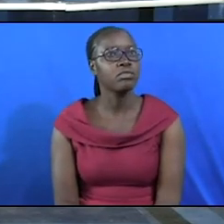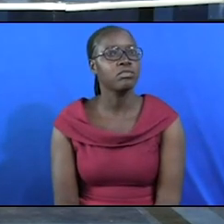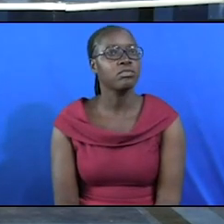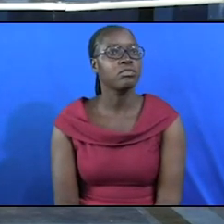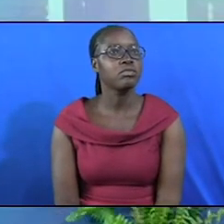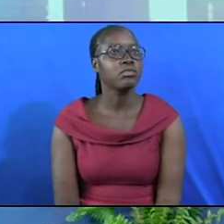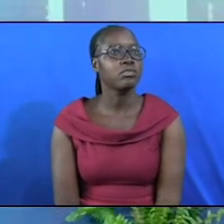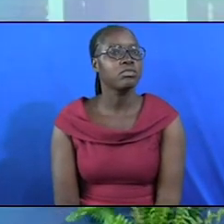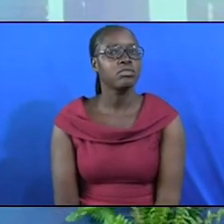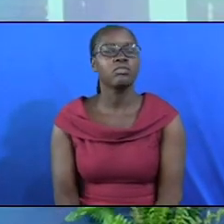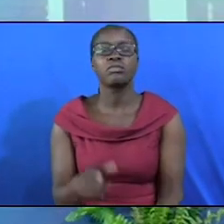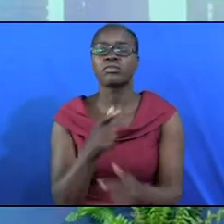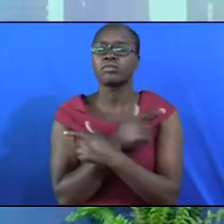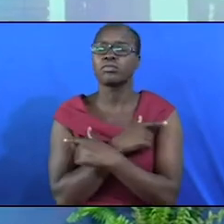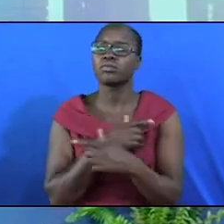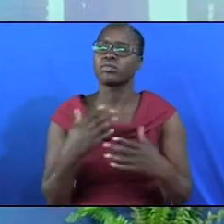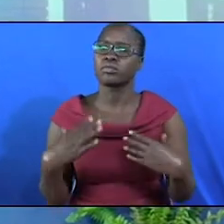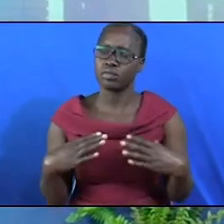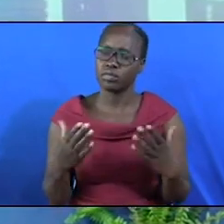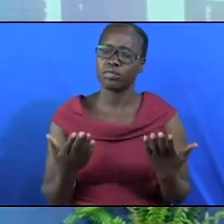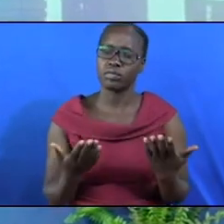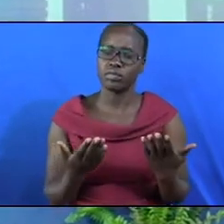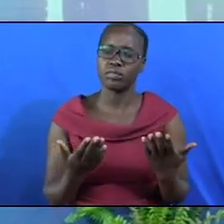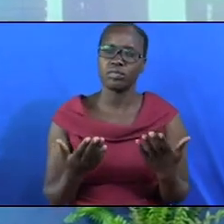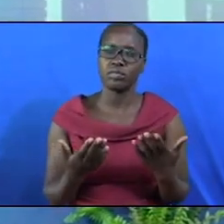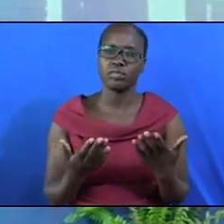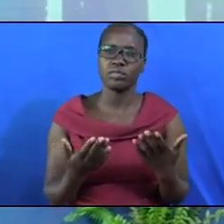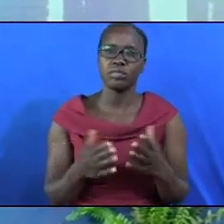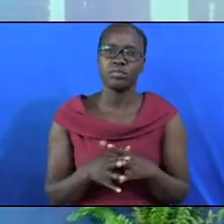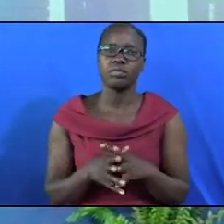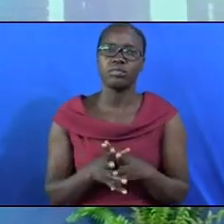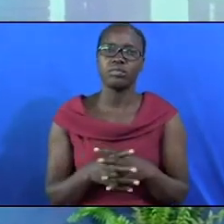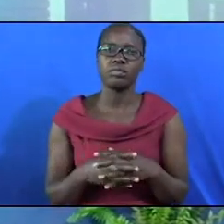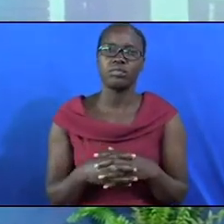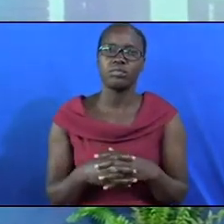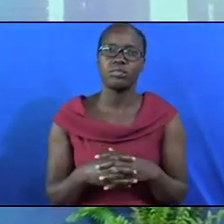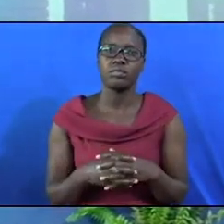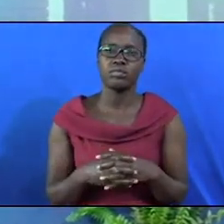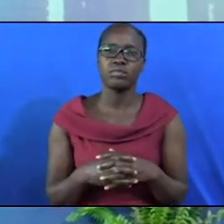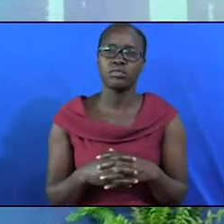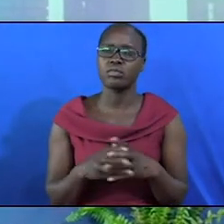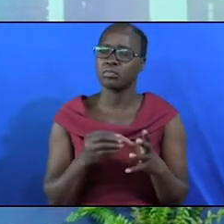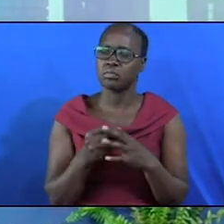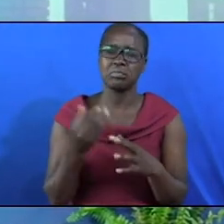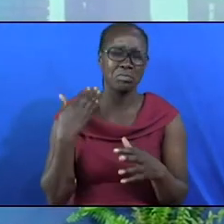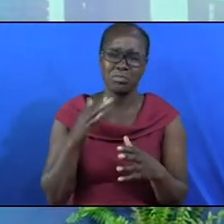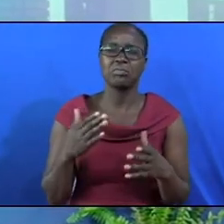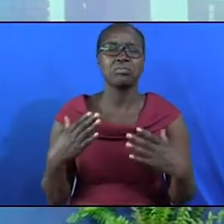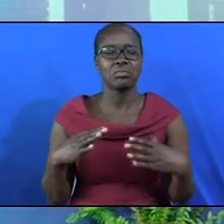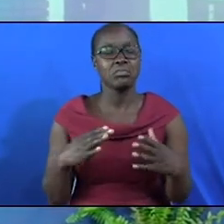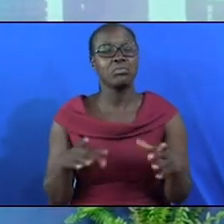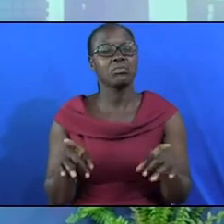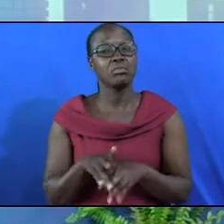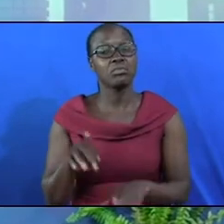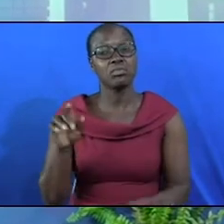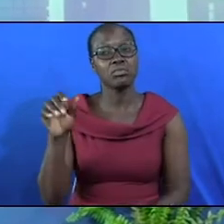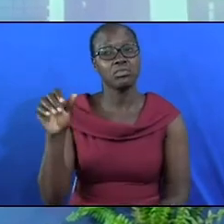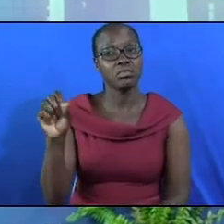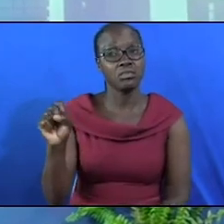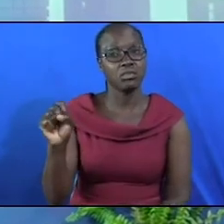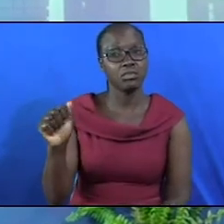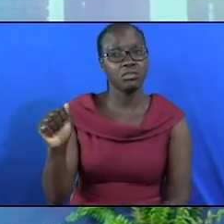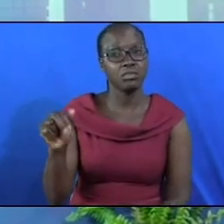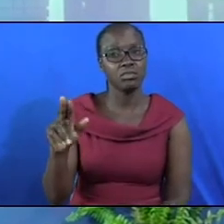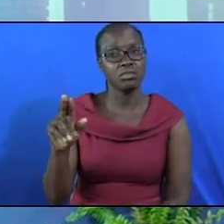heart? Do you love people like Jonathan loved David? Or you hate people like Saul